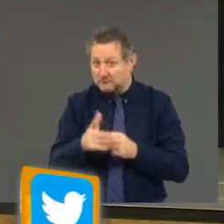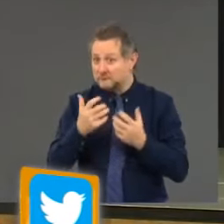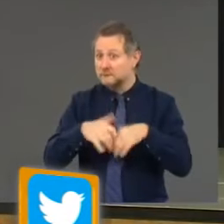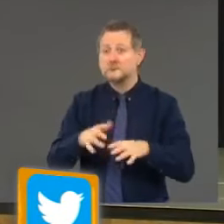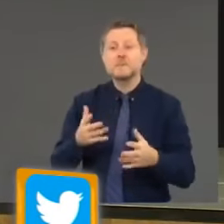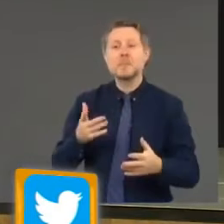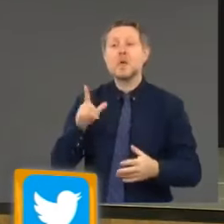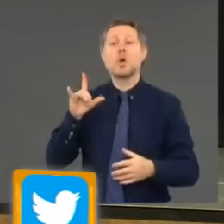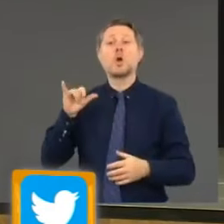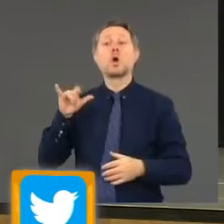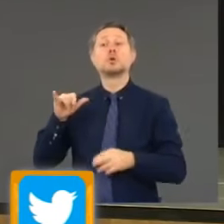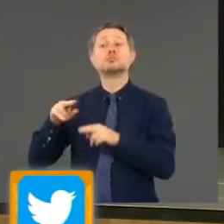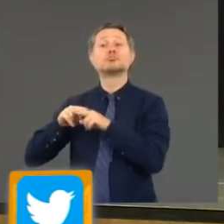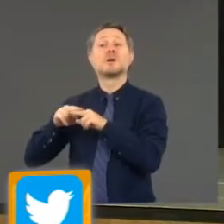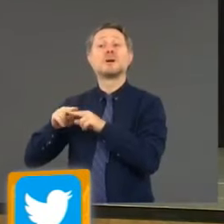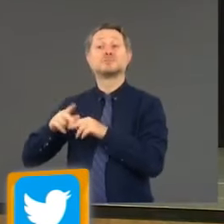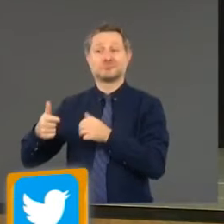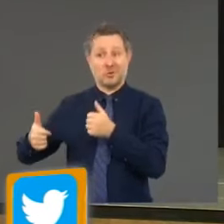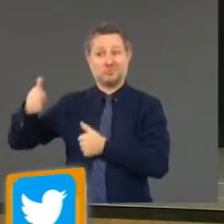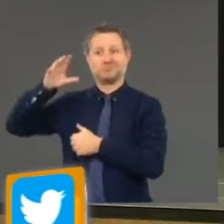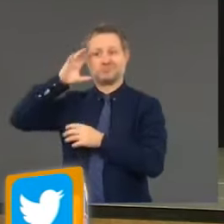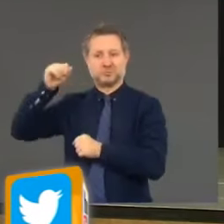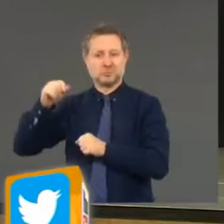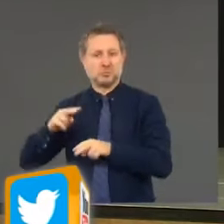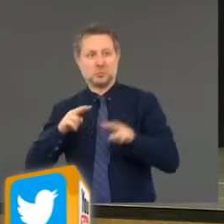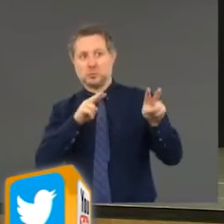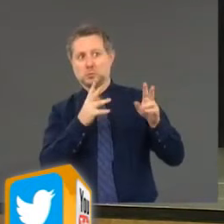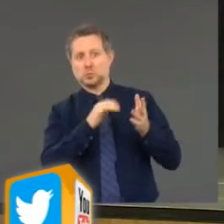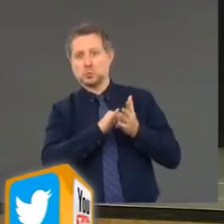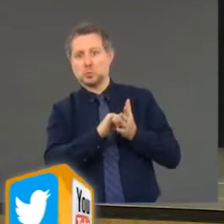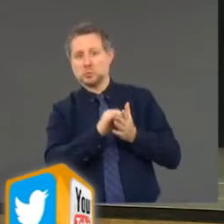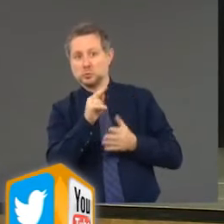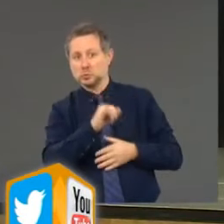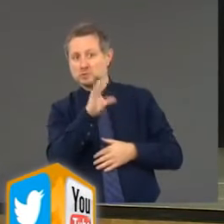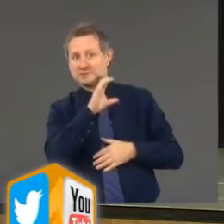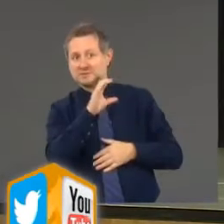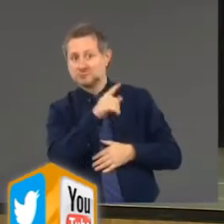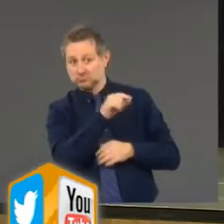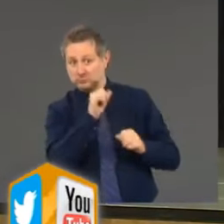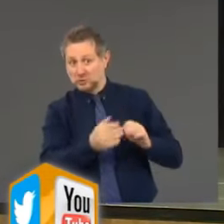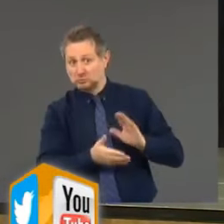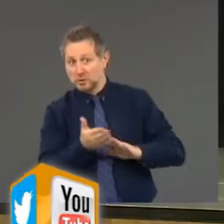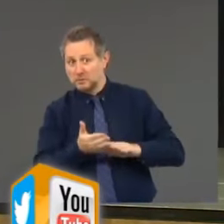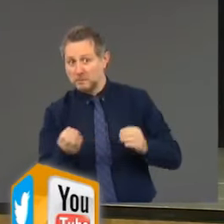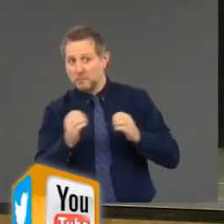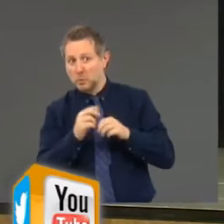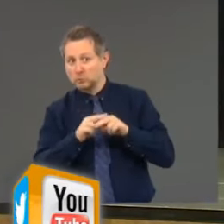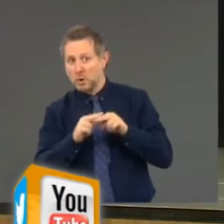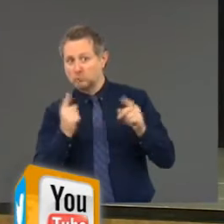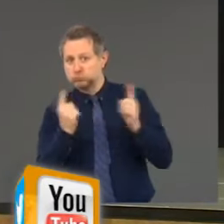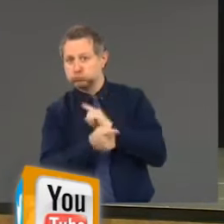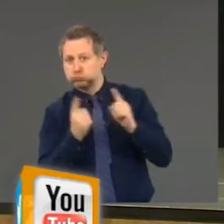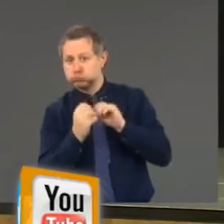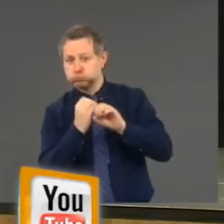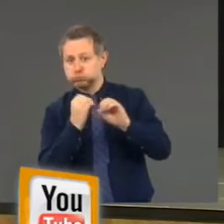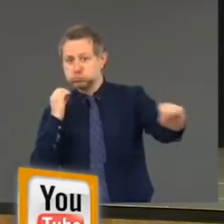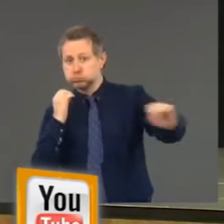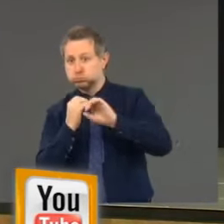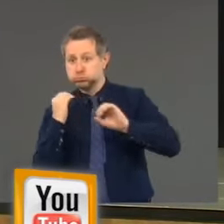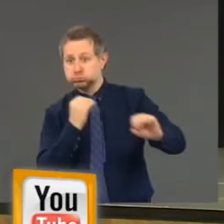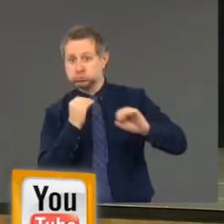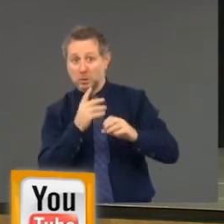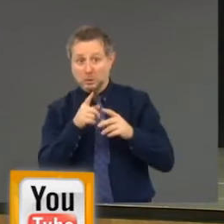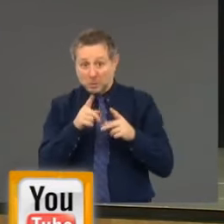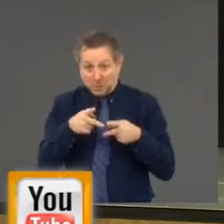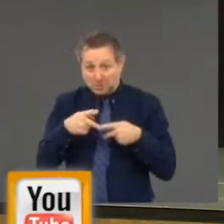to the state for guidance about whether they can run more trains. So would you tell them to do so? And my second question is about